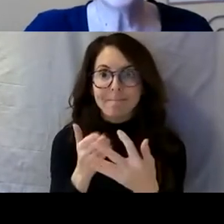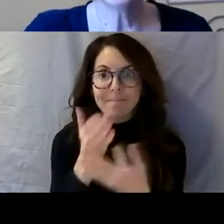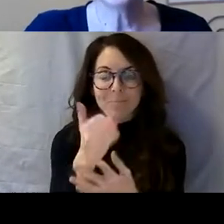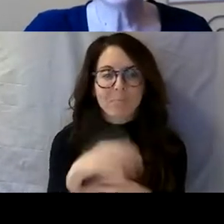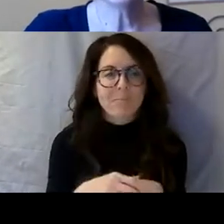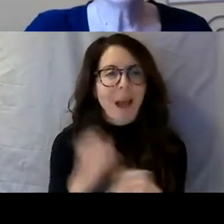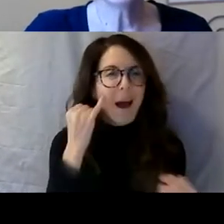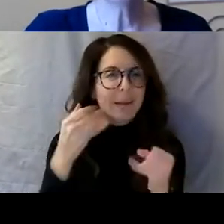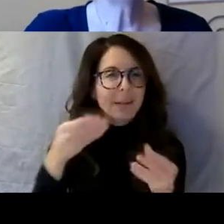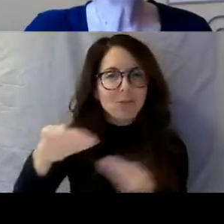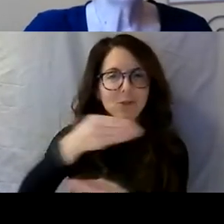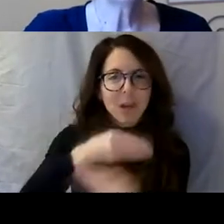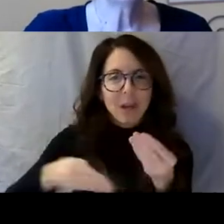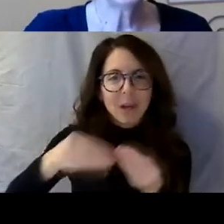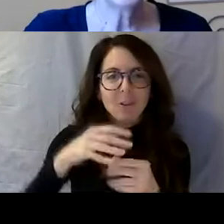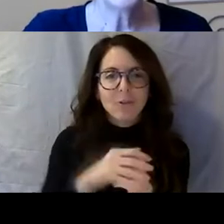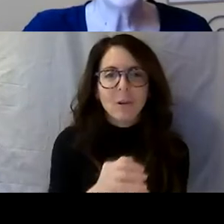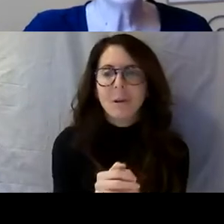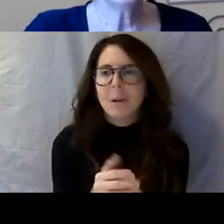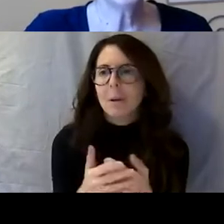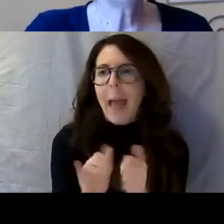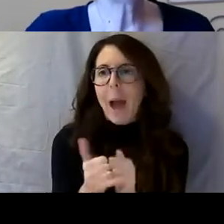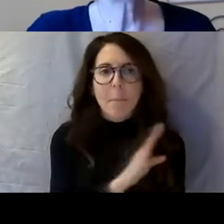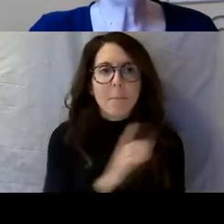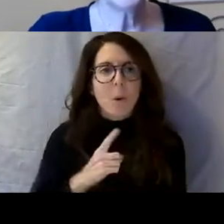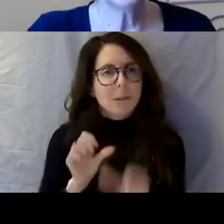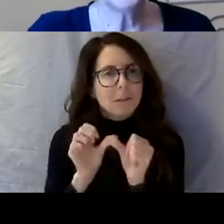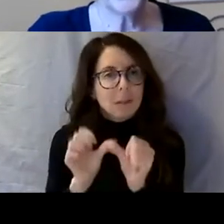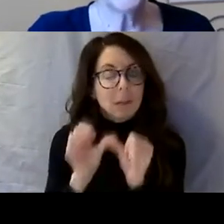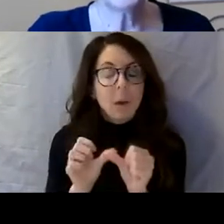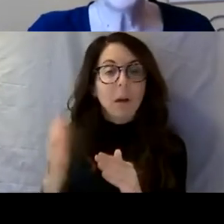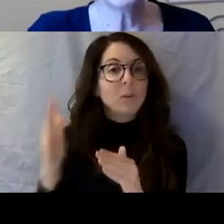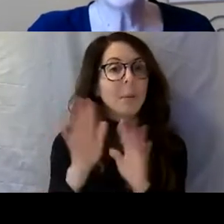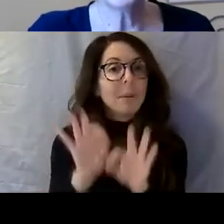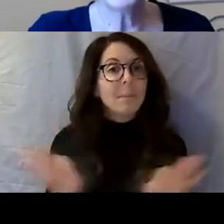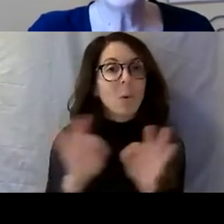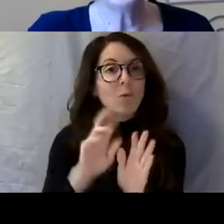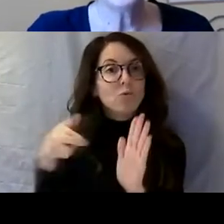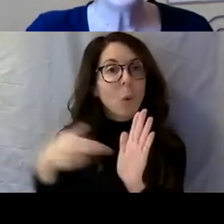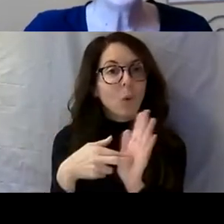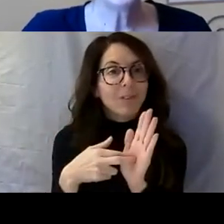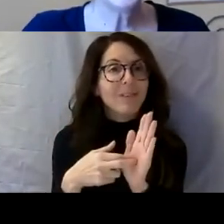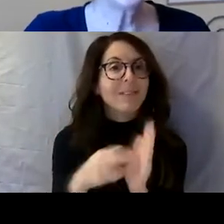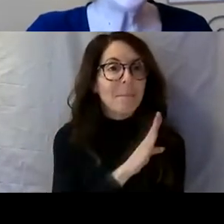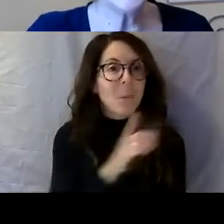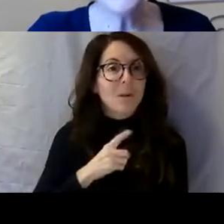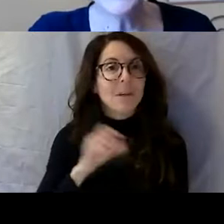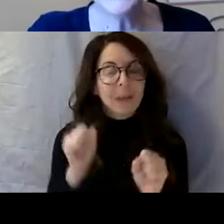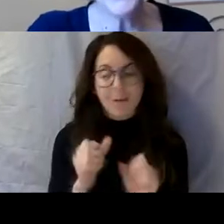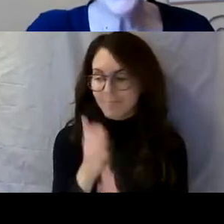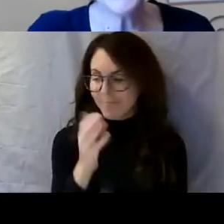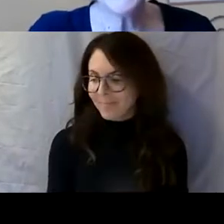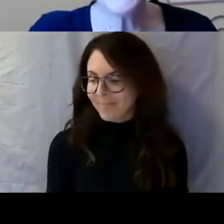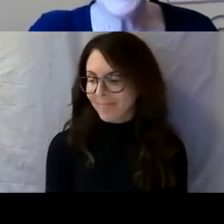ideas about the most useful things boards can do, and the most important roles that boards can play. Today's session